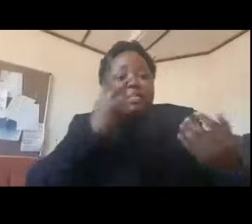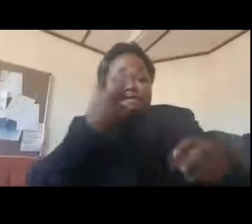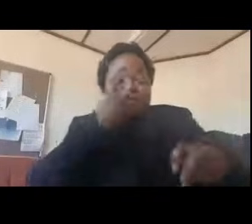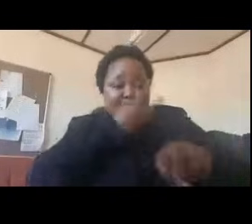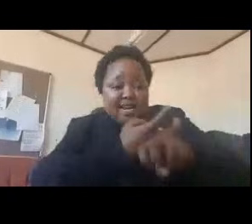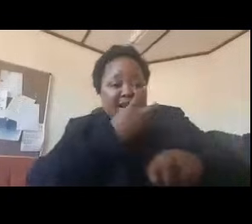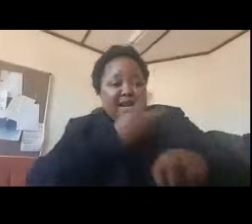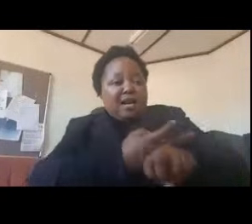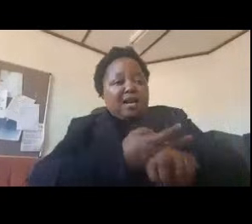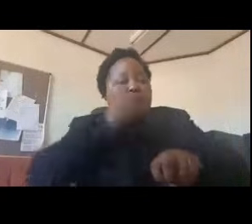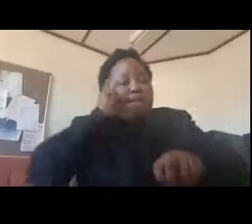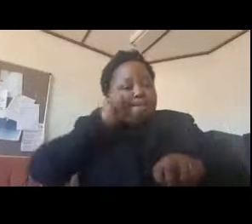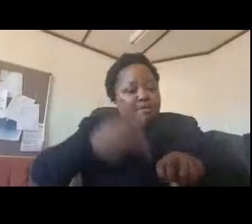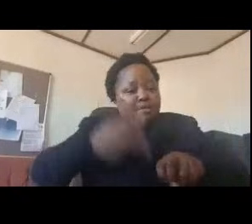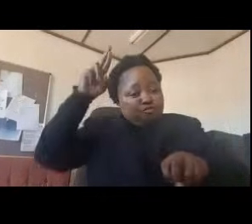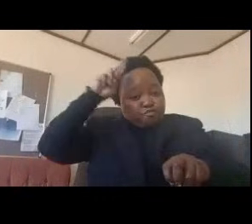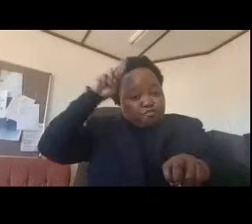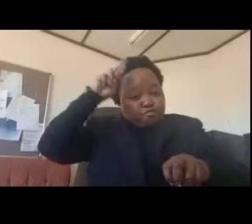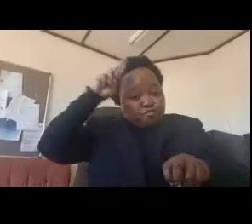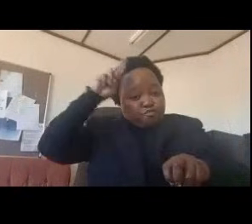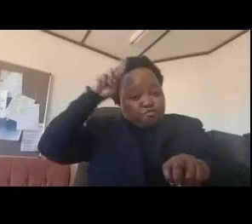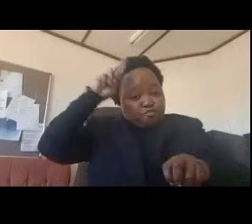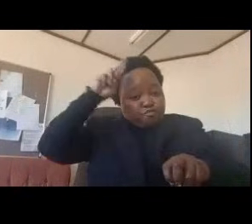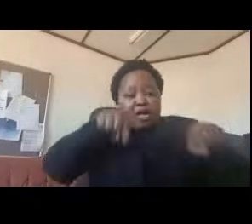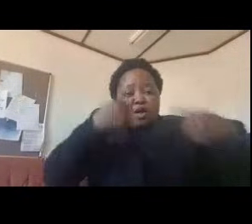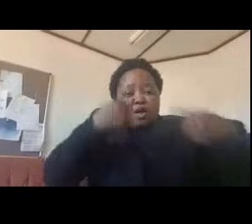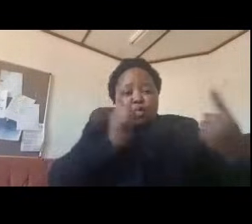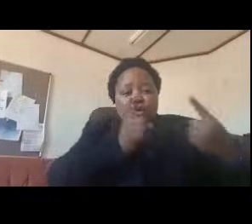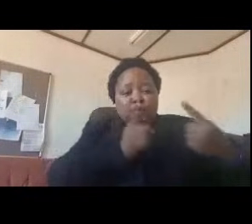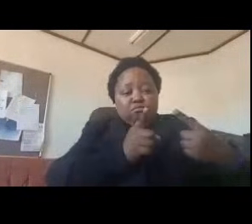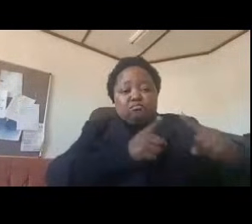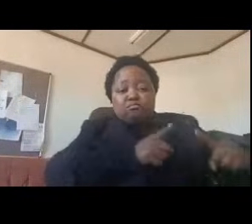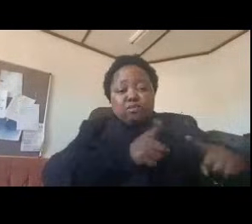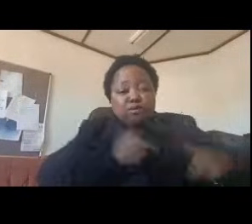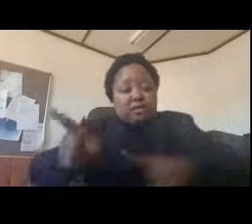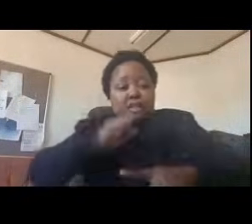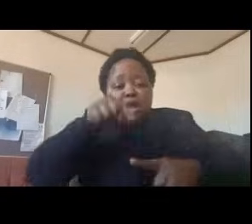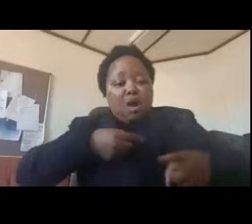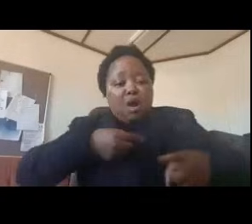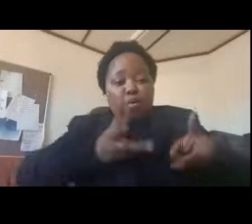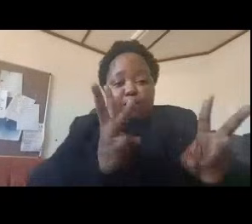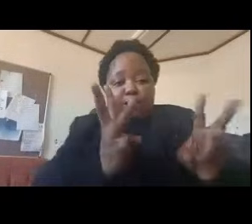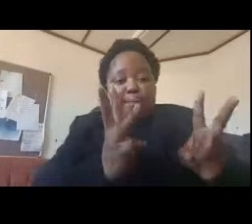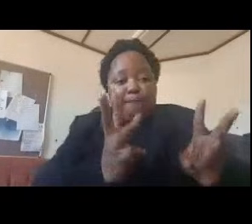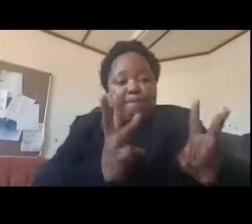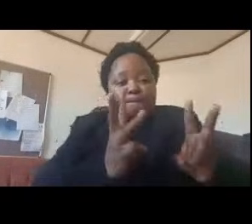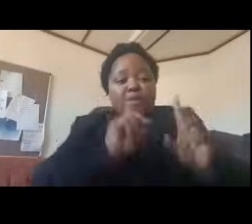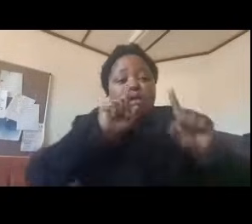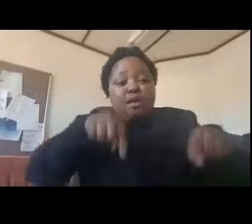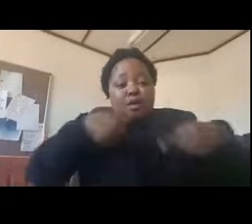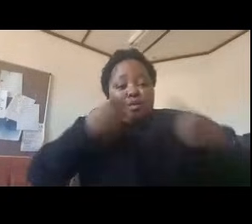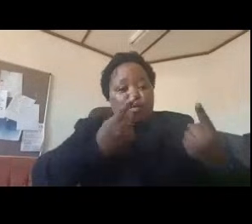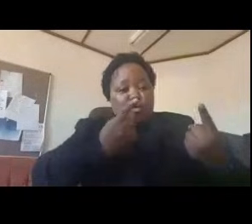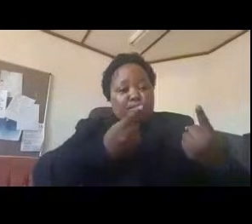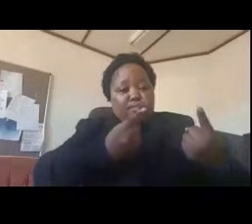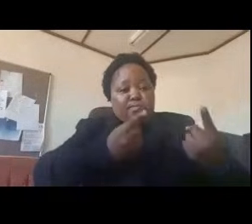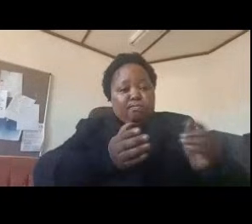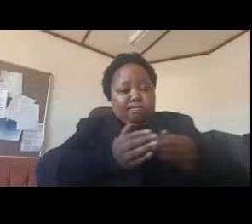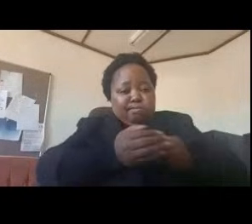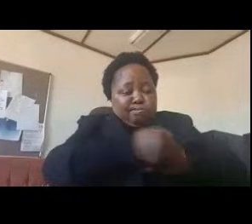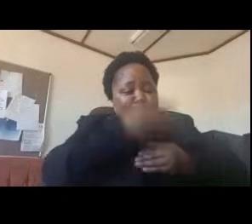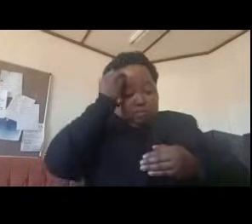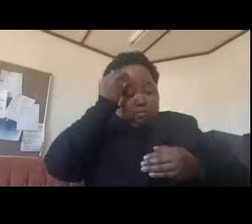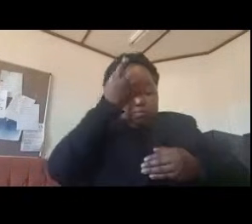we cannot arrest our way out of this. We cannot shelter our way out of this. We